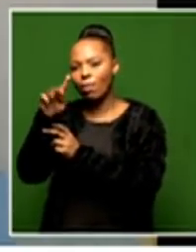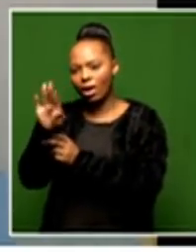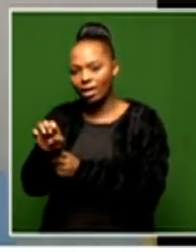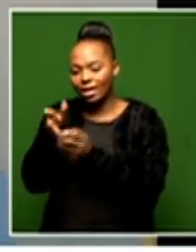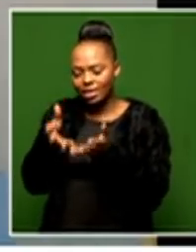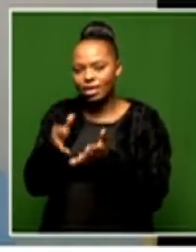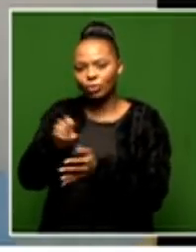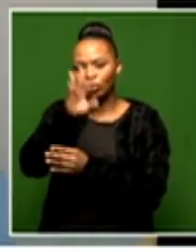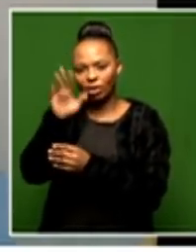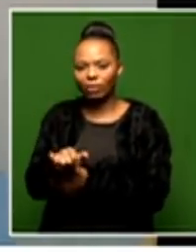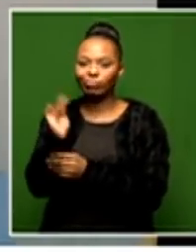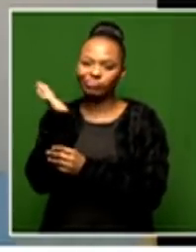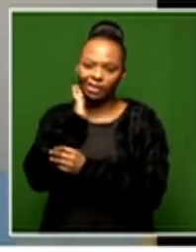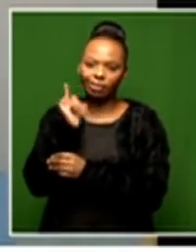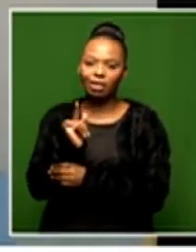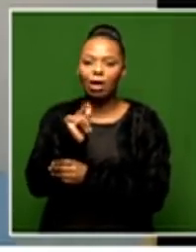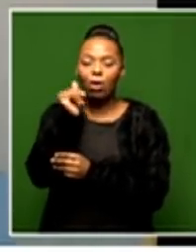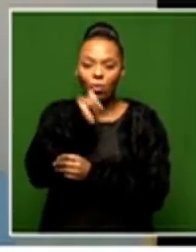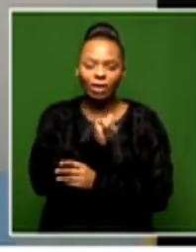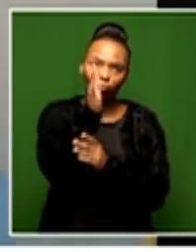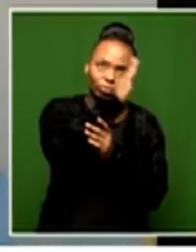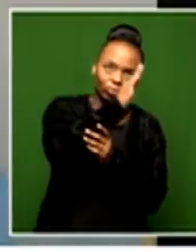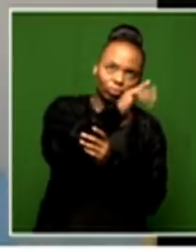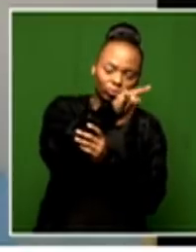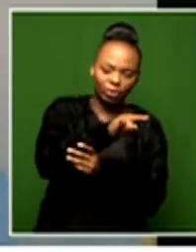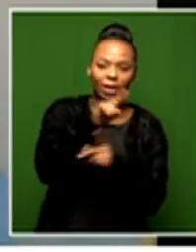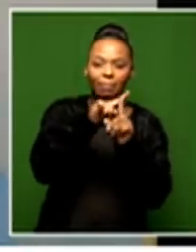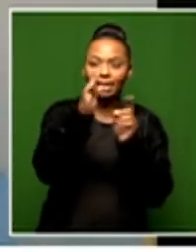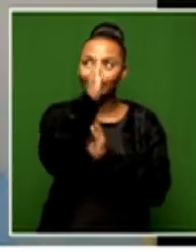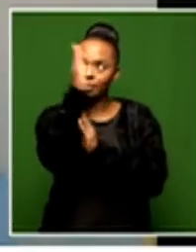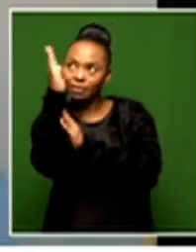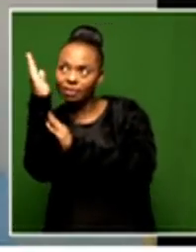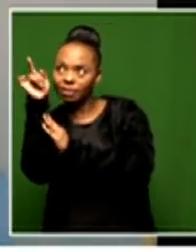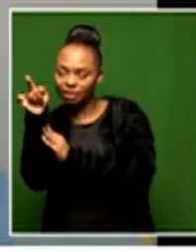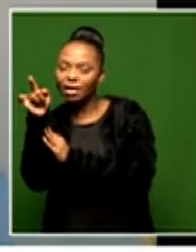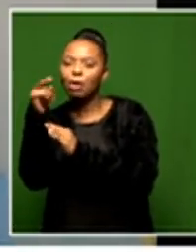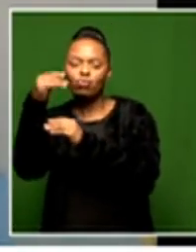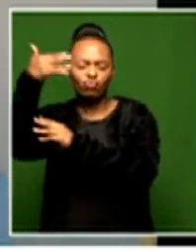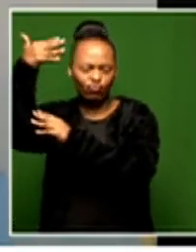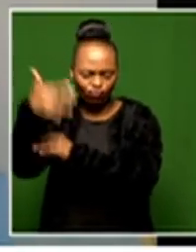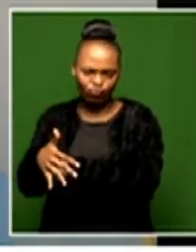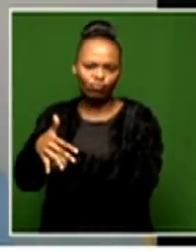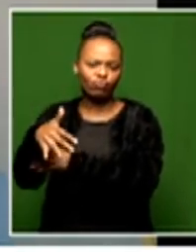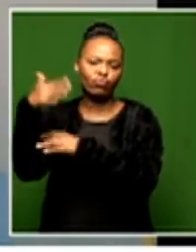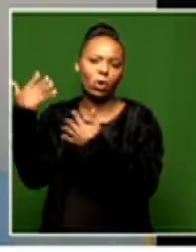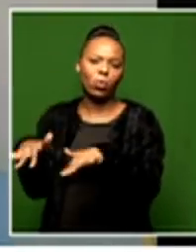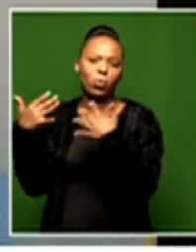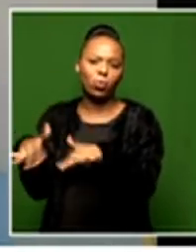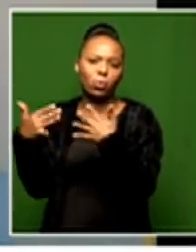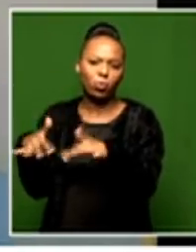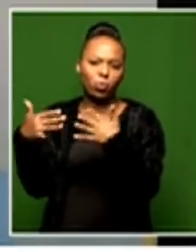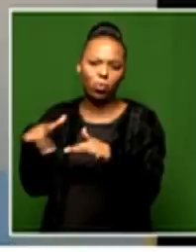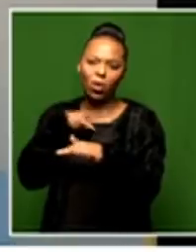extremely cheap during the middle of the day. But in the evenings, more expensive when it's needed if there's not the